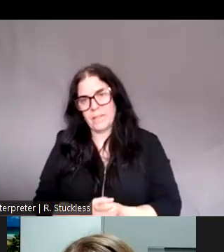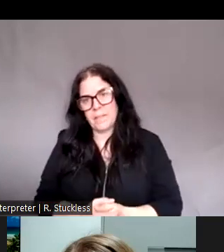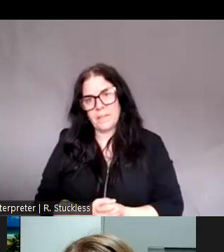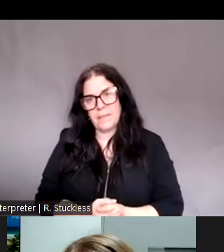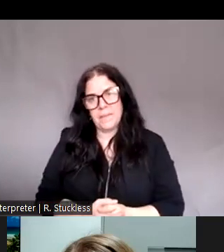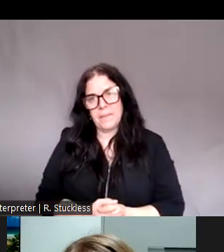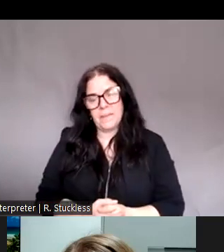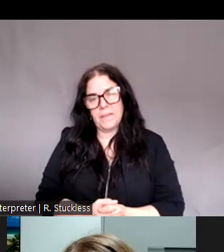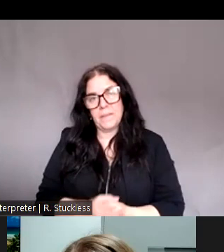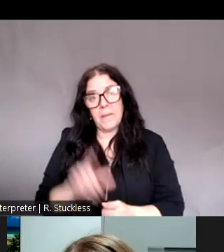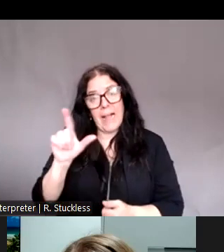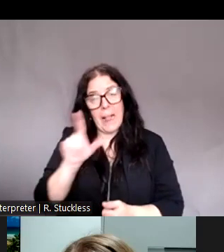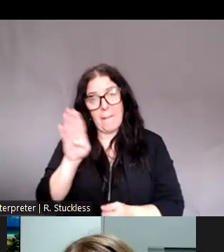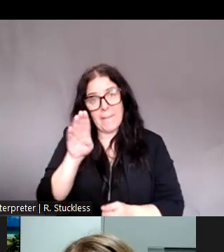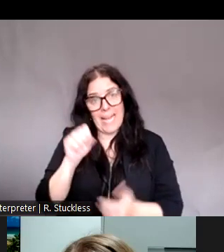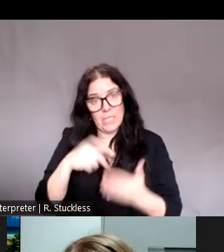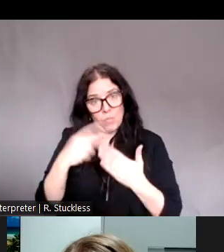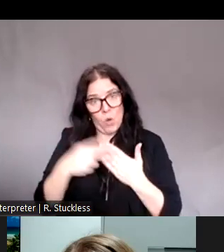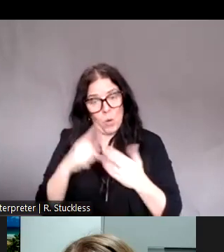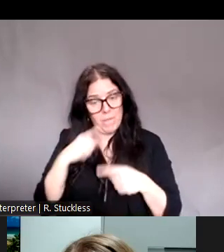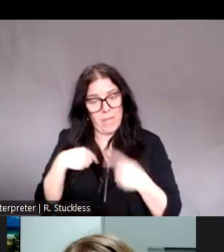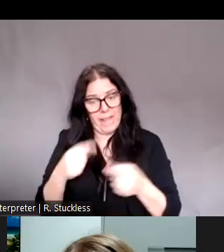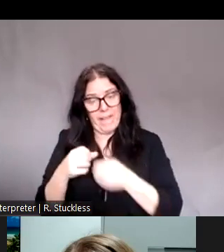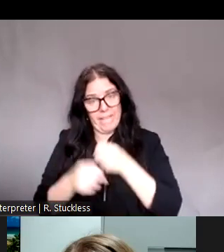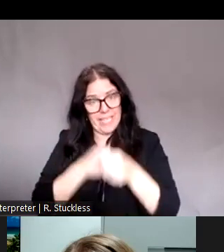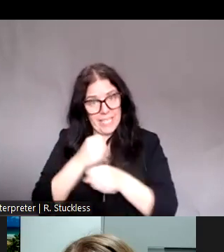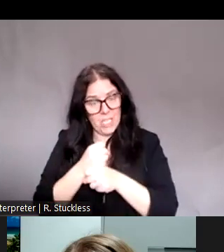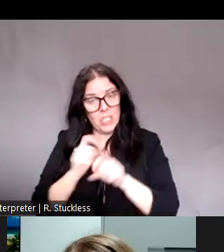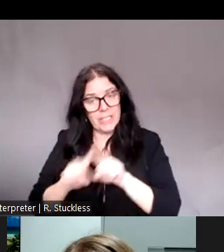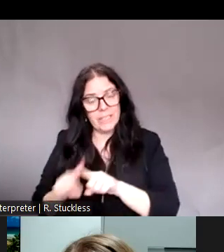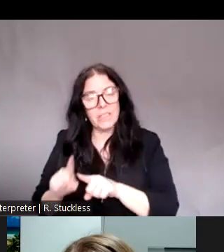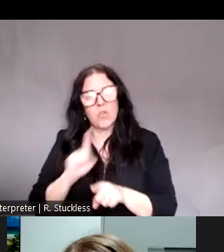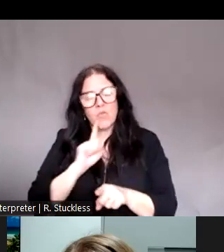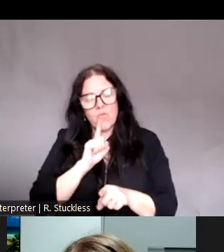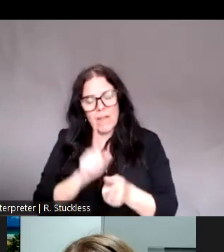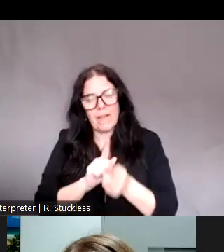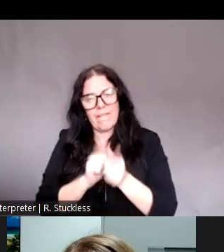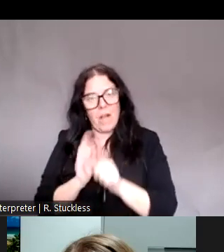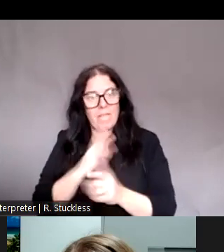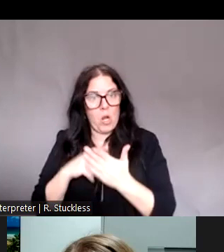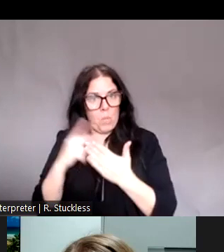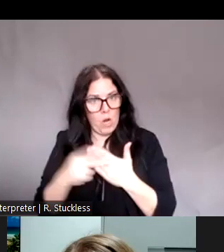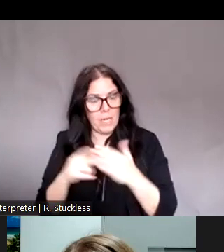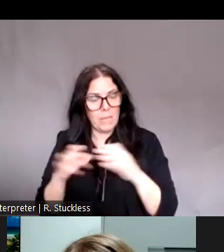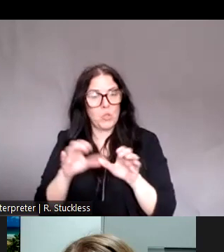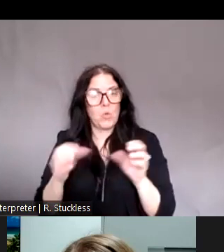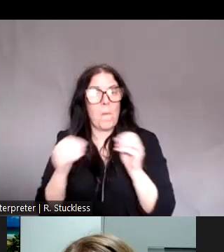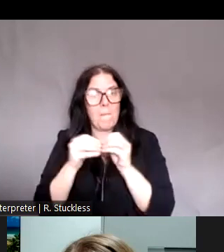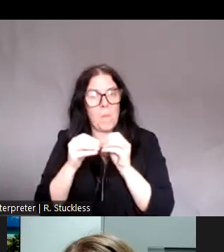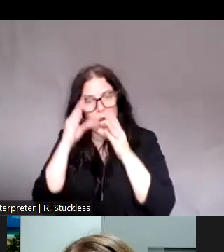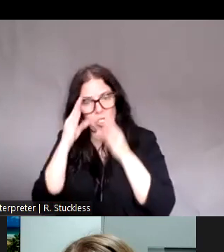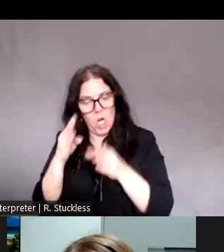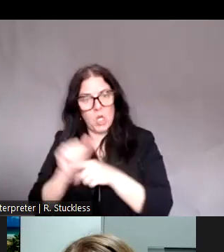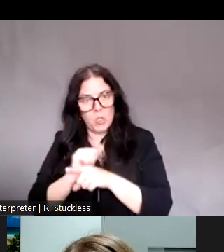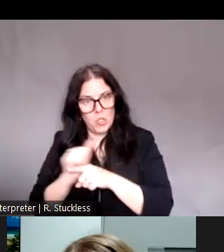Our LBS program over the years have evolved our programming to do more targeted training, and